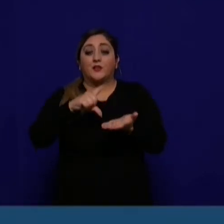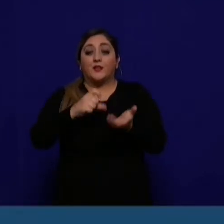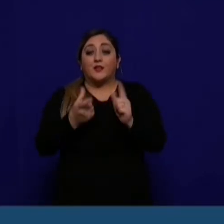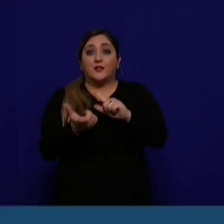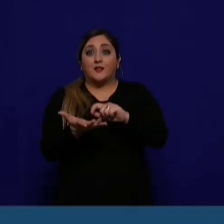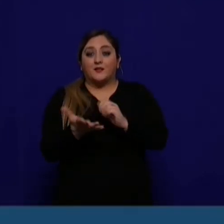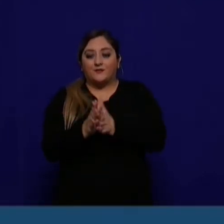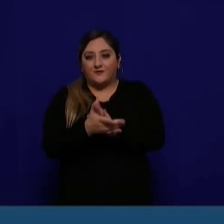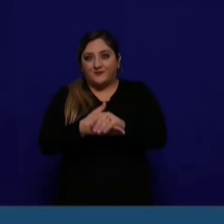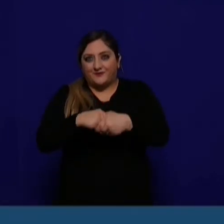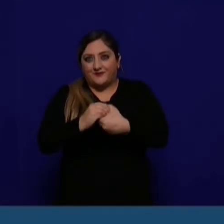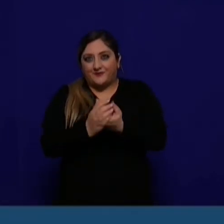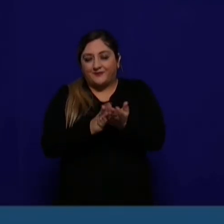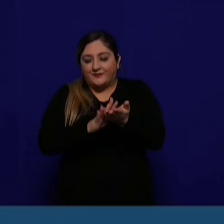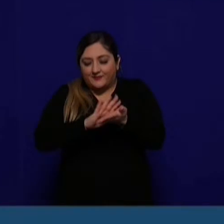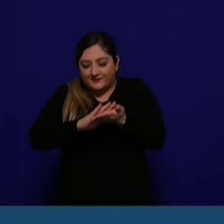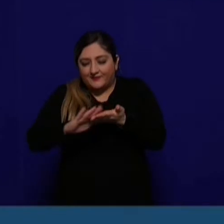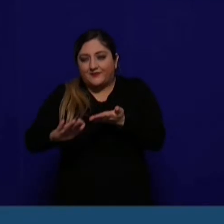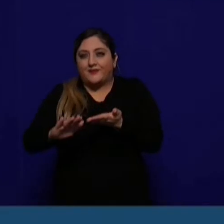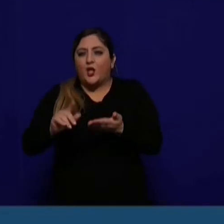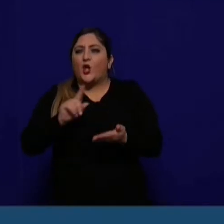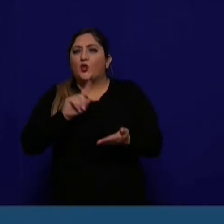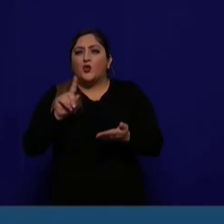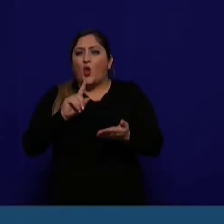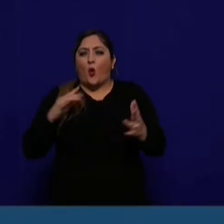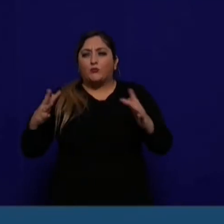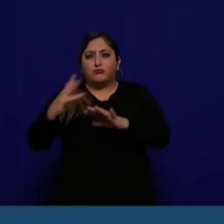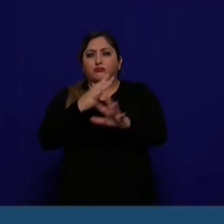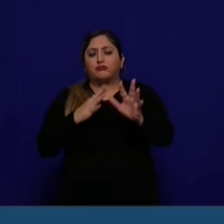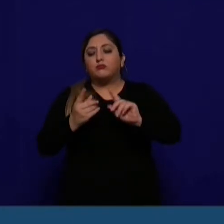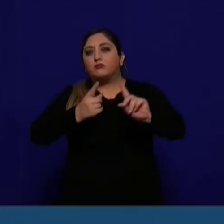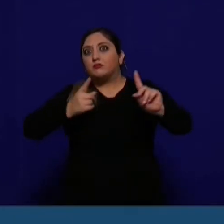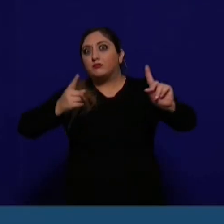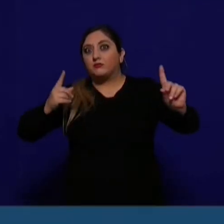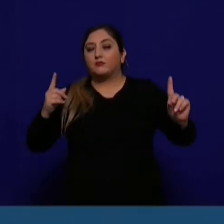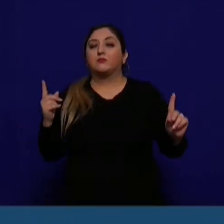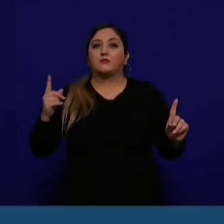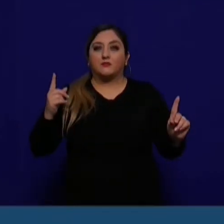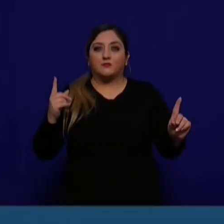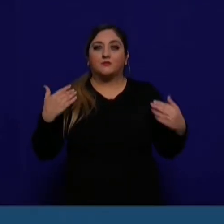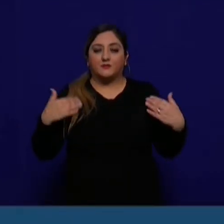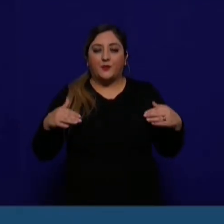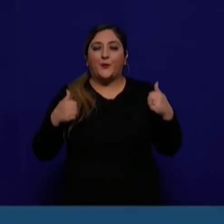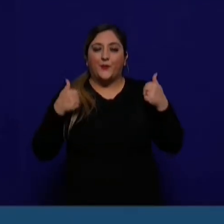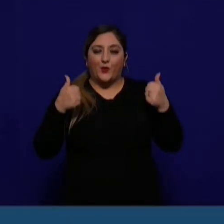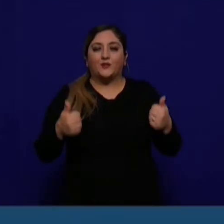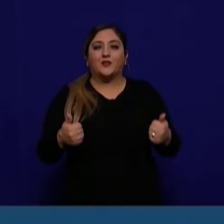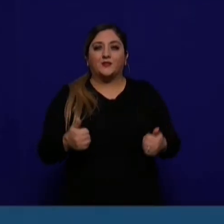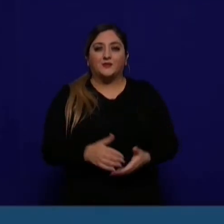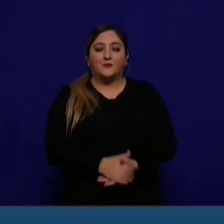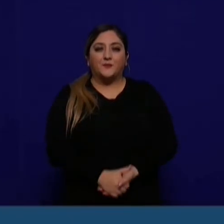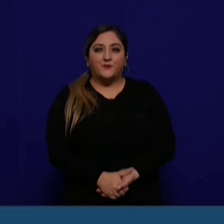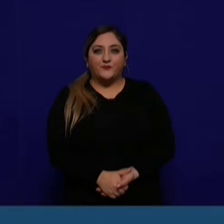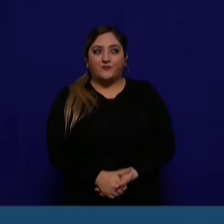hands and also to avoid crowds and also be sure that we are distanced from one person to the other.